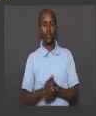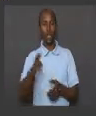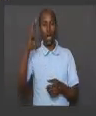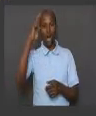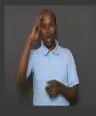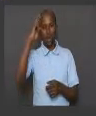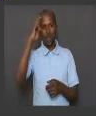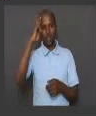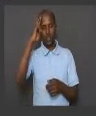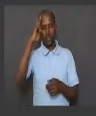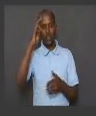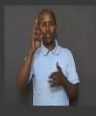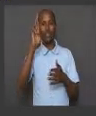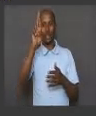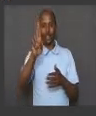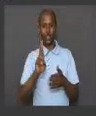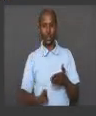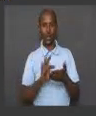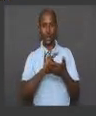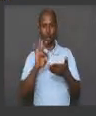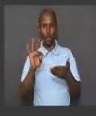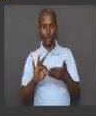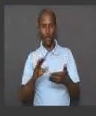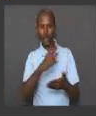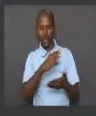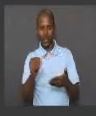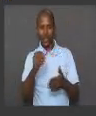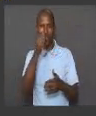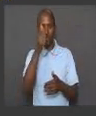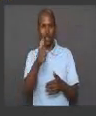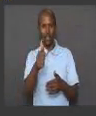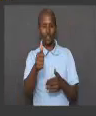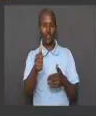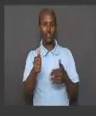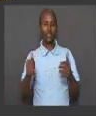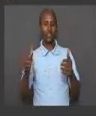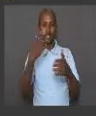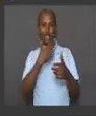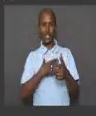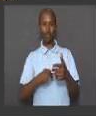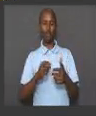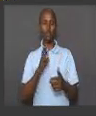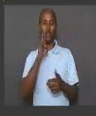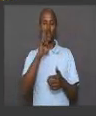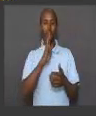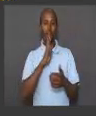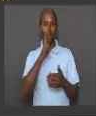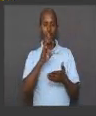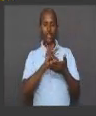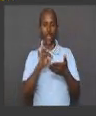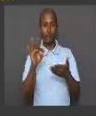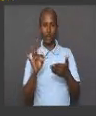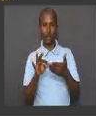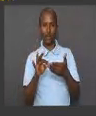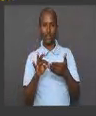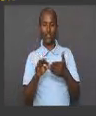R is a rational number, and a in the set of real numbers is